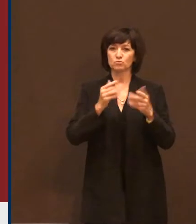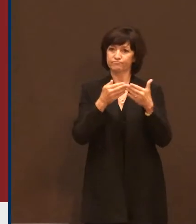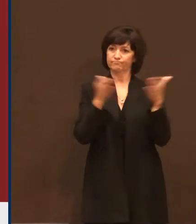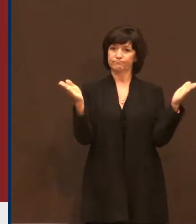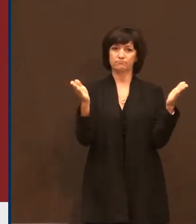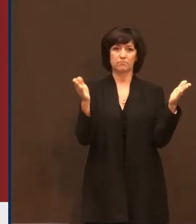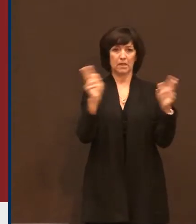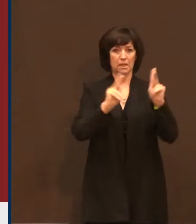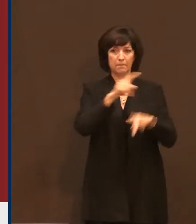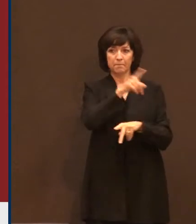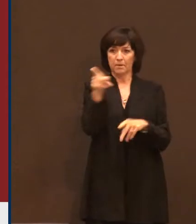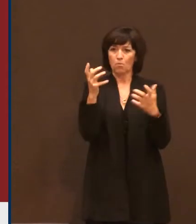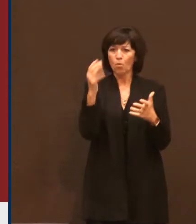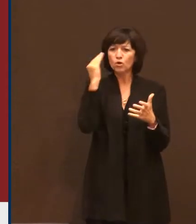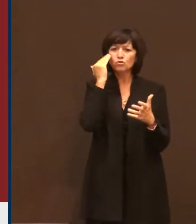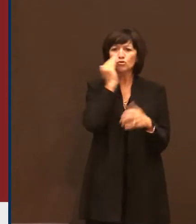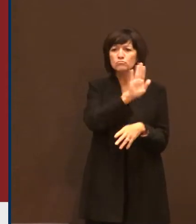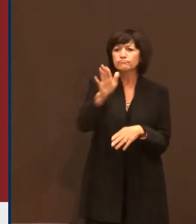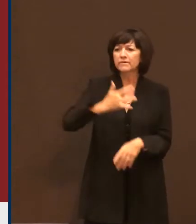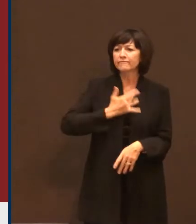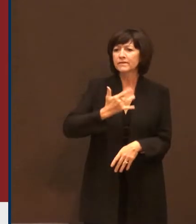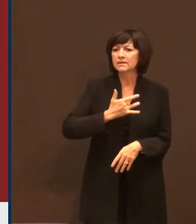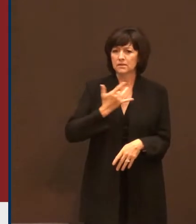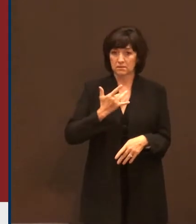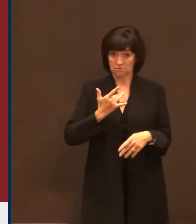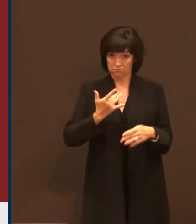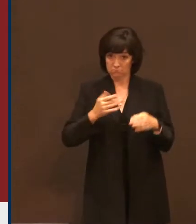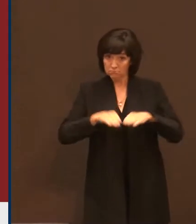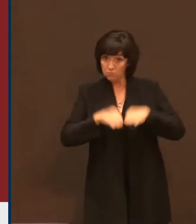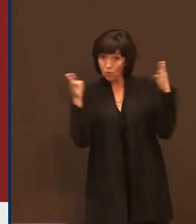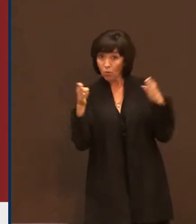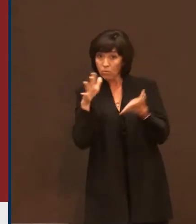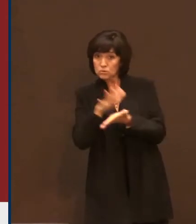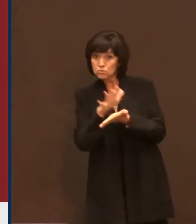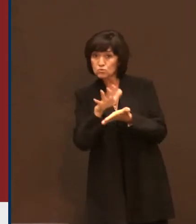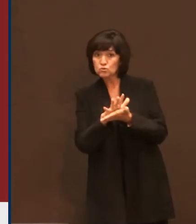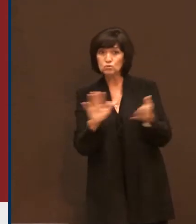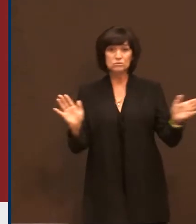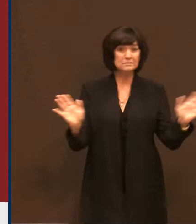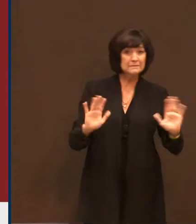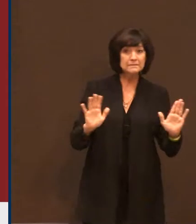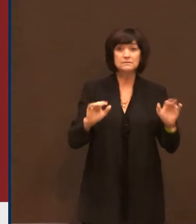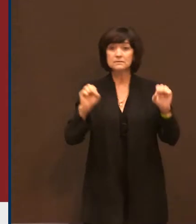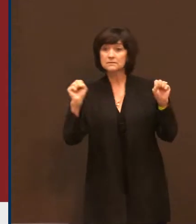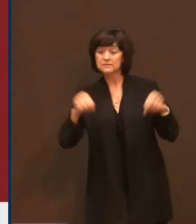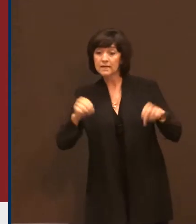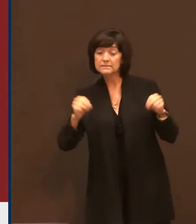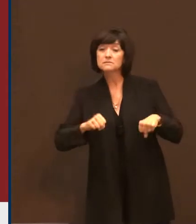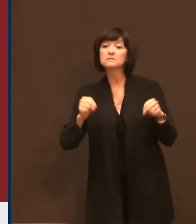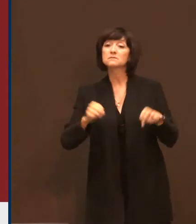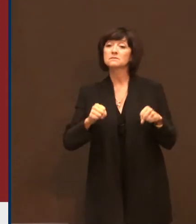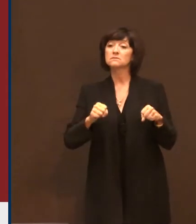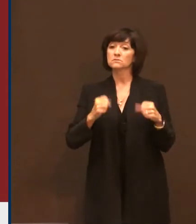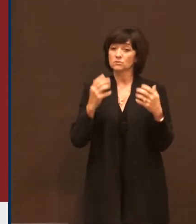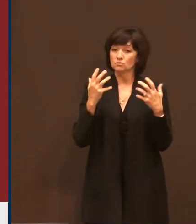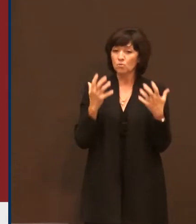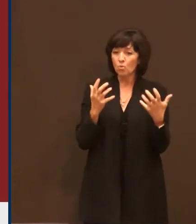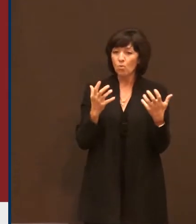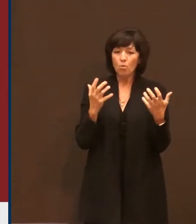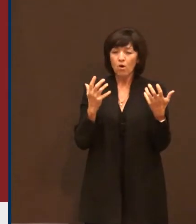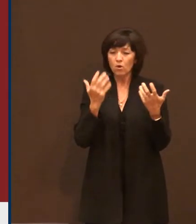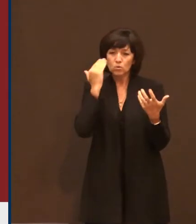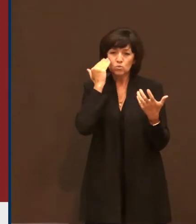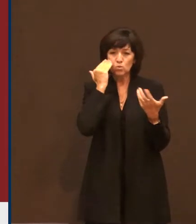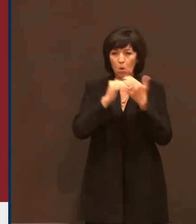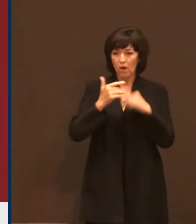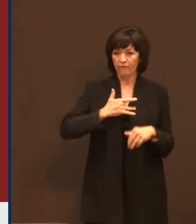parents, to engage, to ask questions, particularly those that relate to the health of the community,